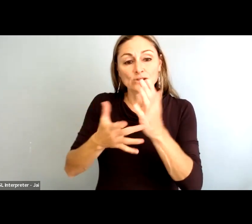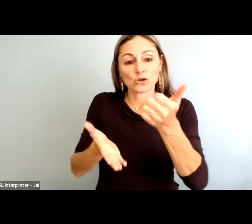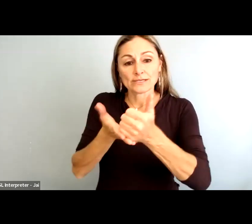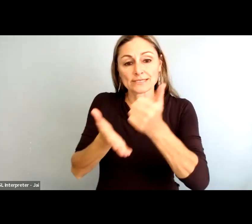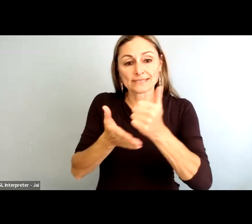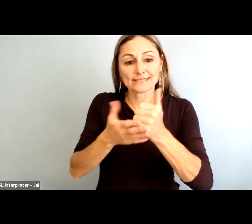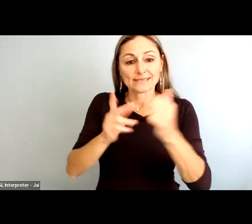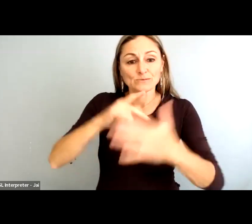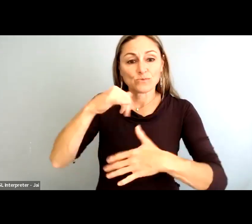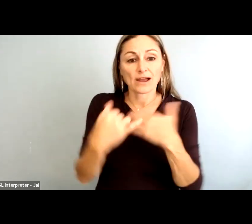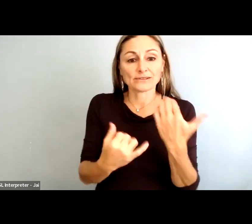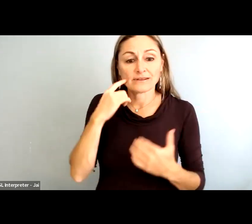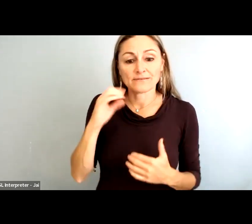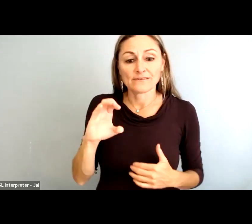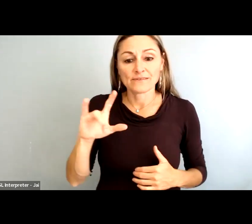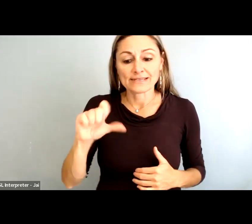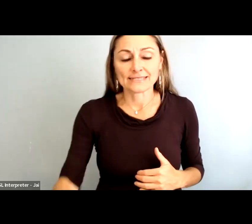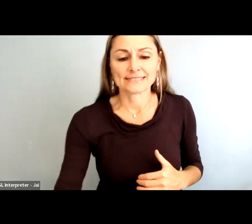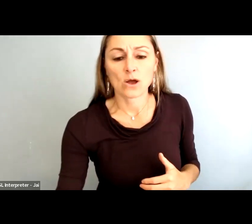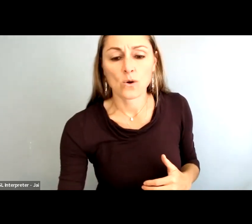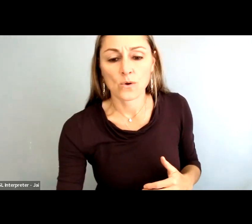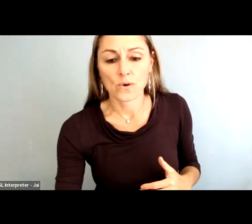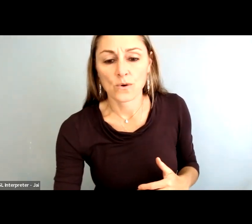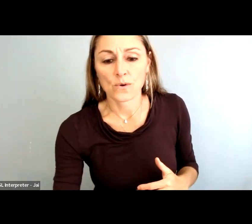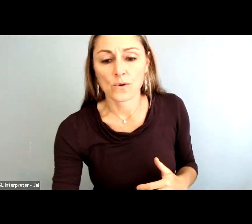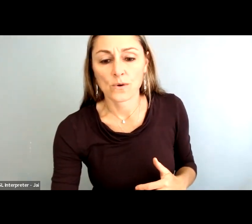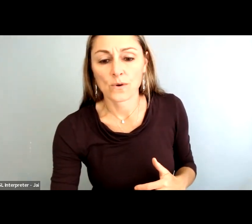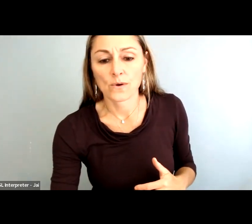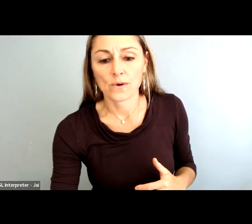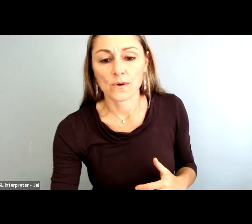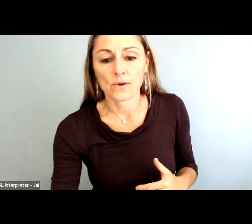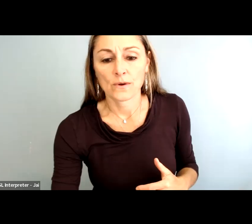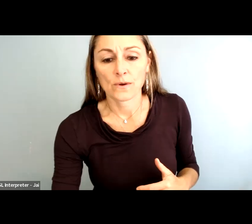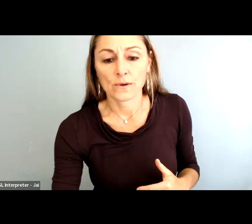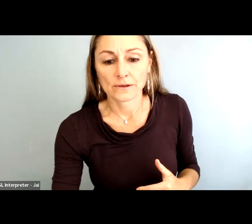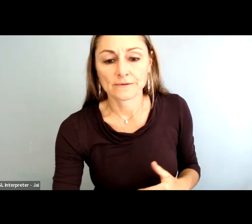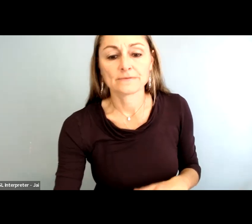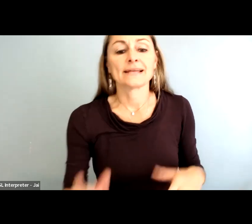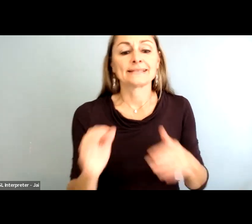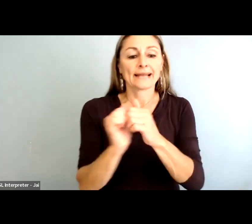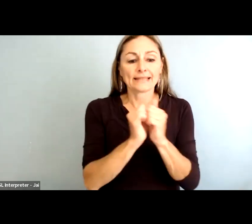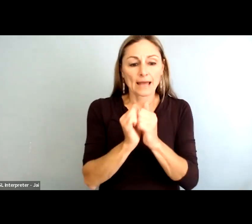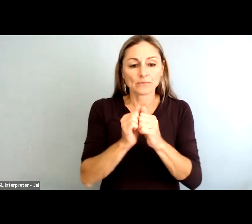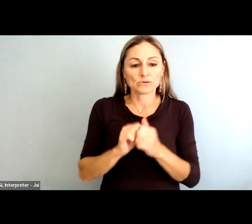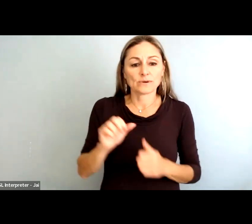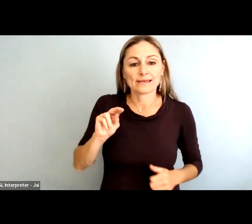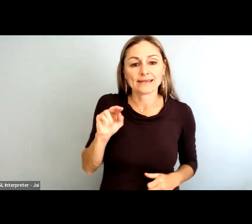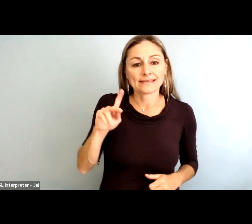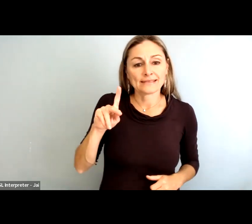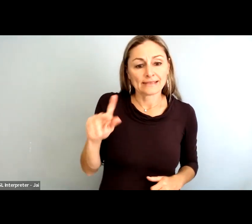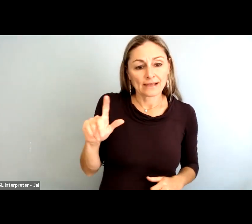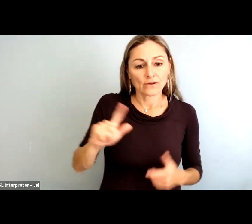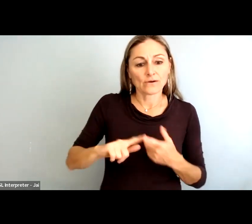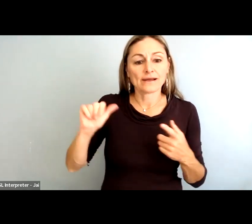Silks. The ISLEnet is operated by ILRU in collaboration with Nickel, April, and the University of